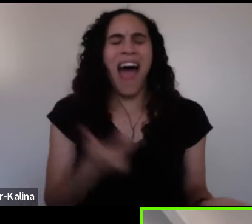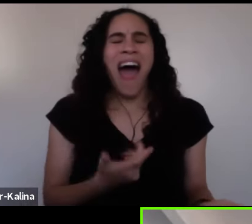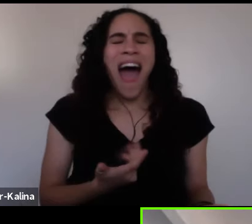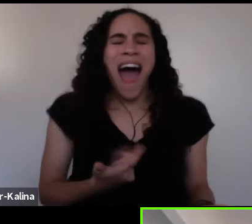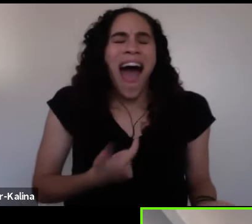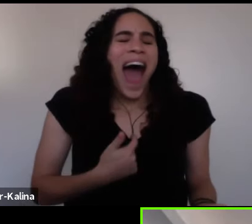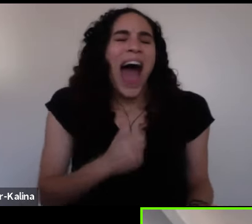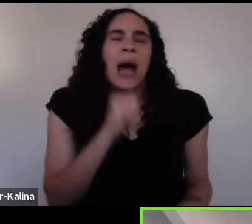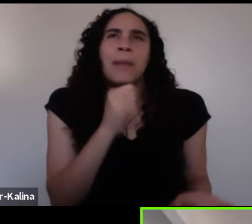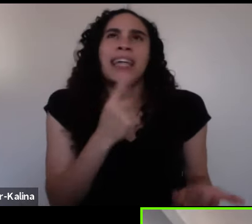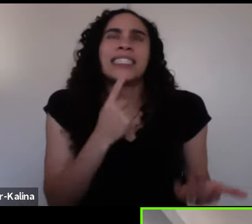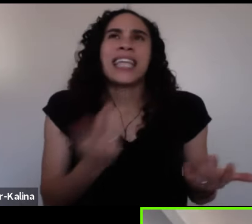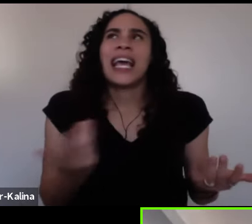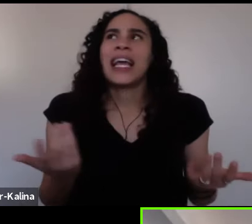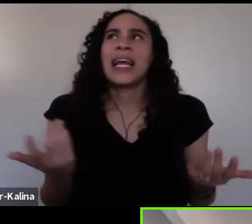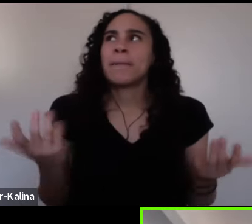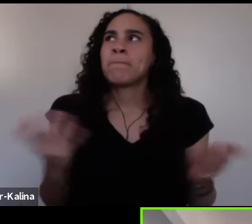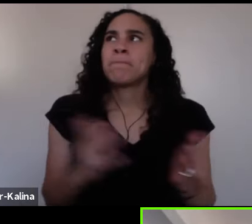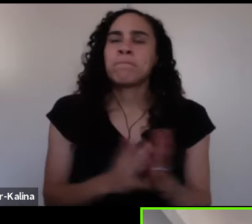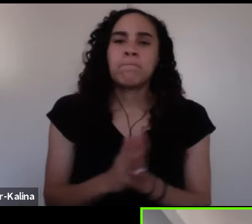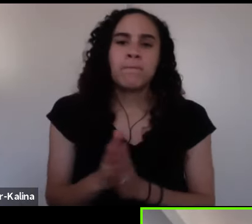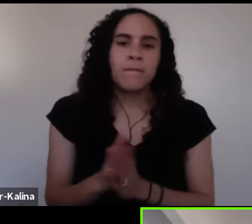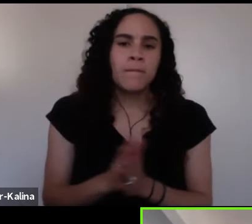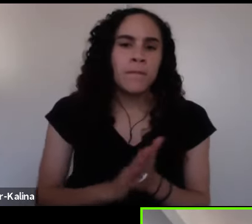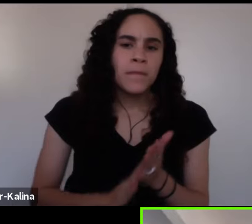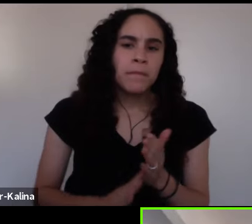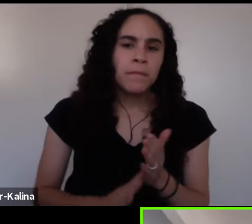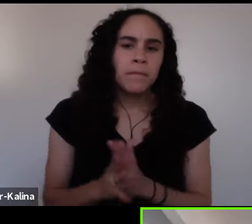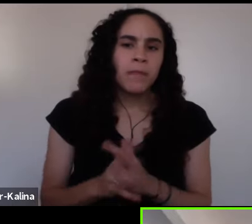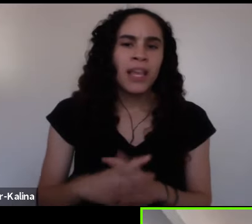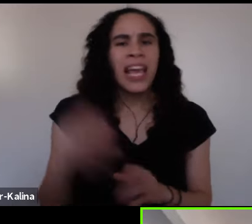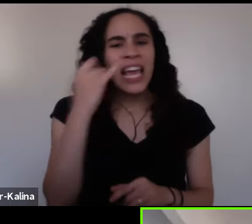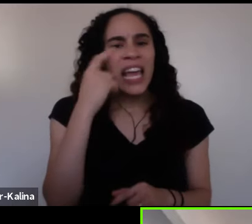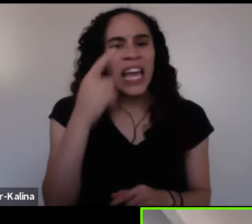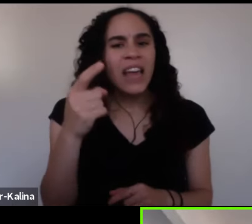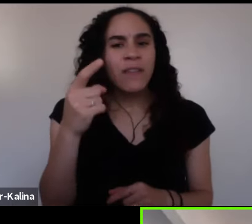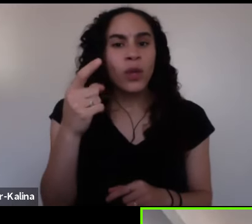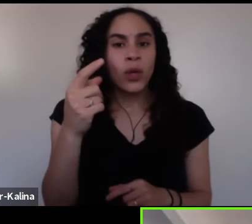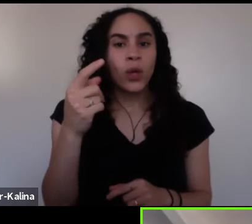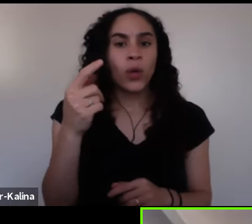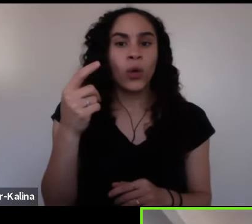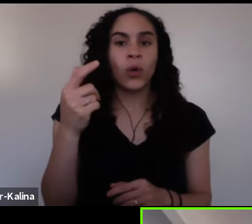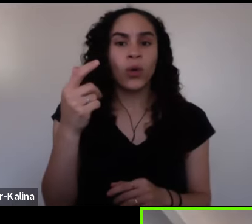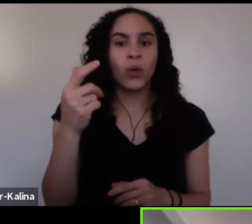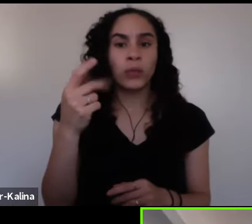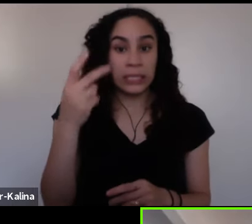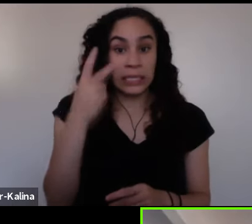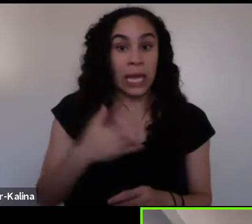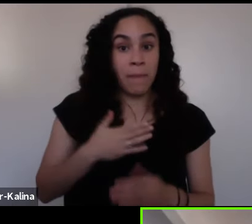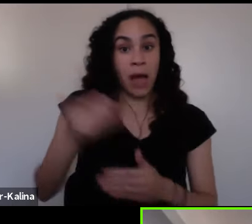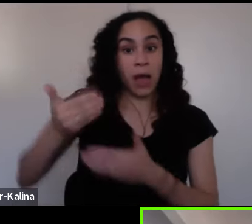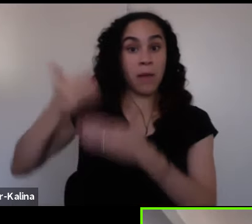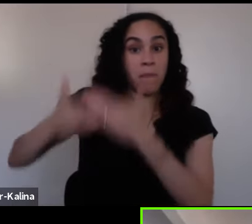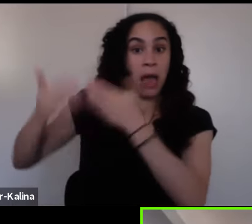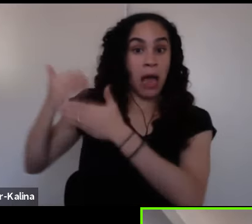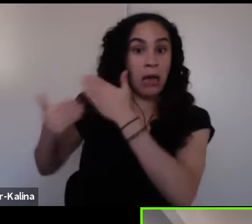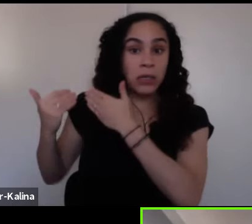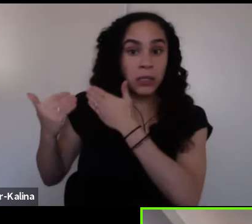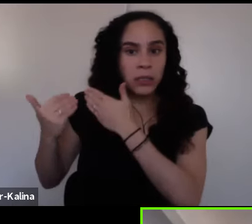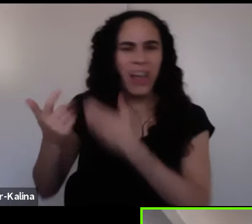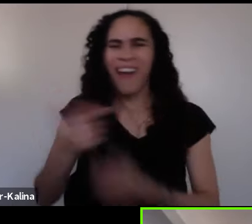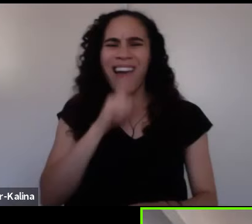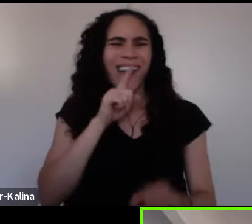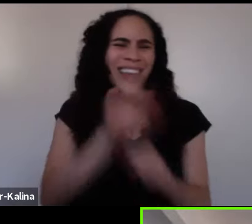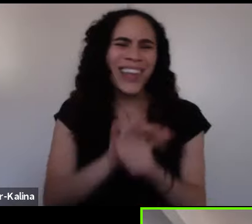saying that, you know, that if you look further back in my past, I guarantee you might find something. I guarantee you